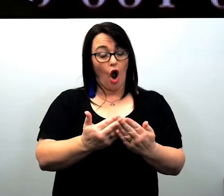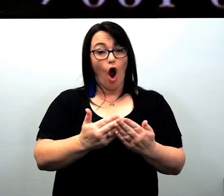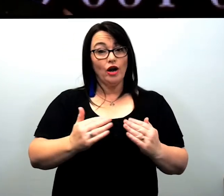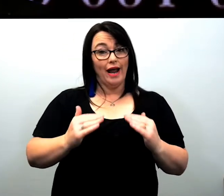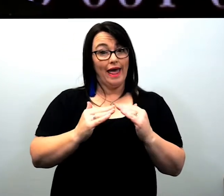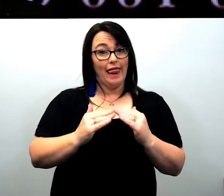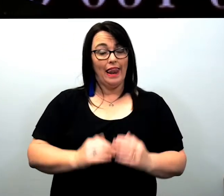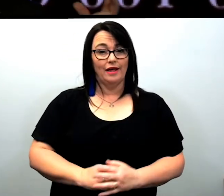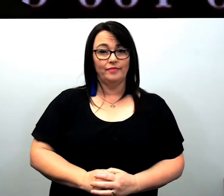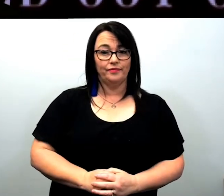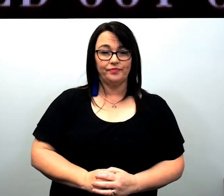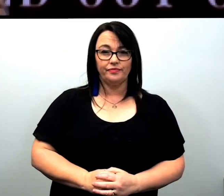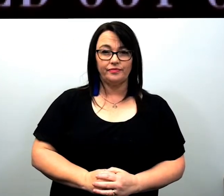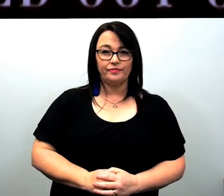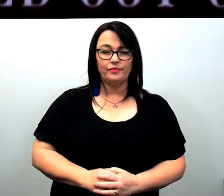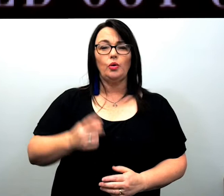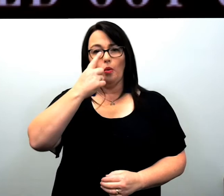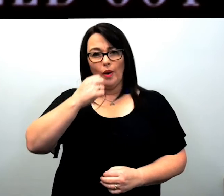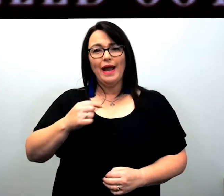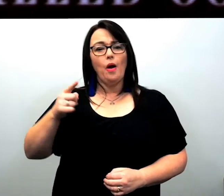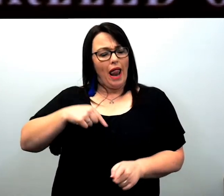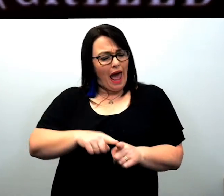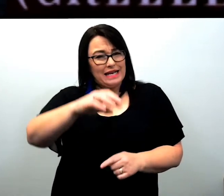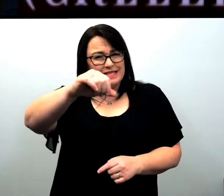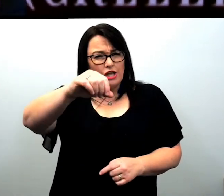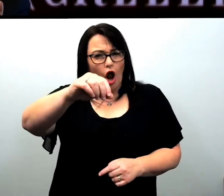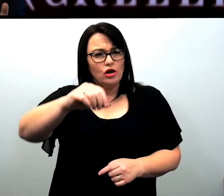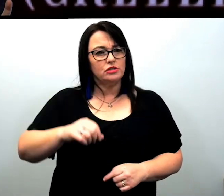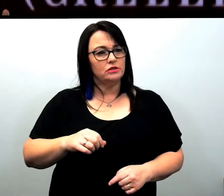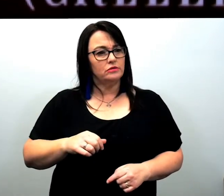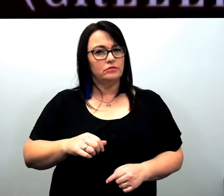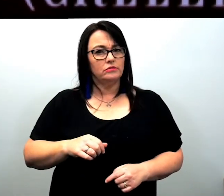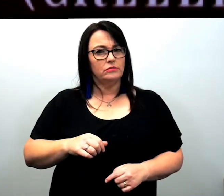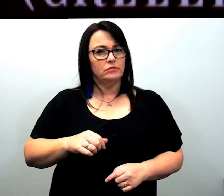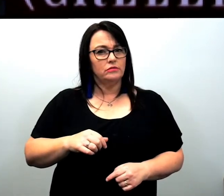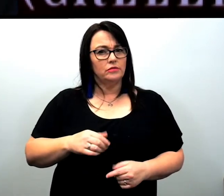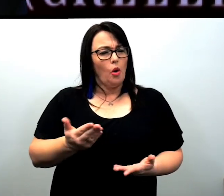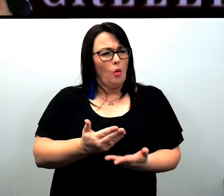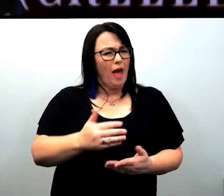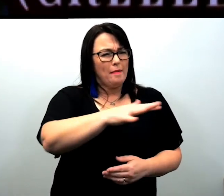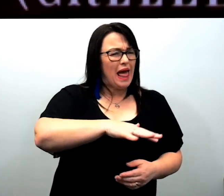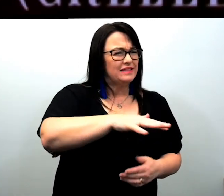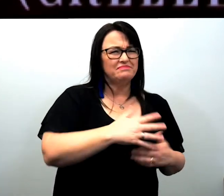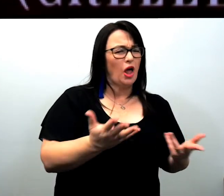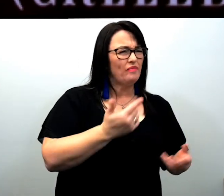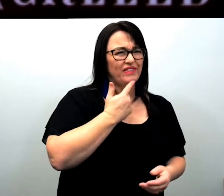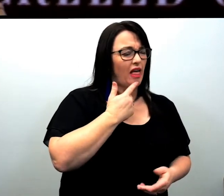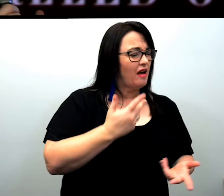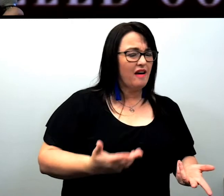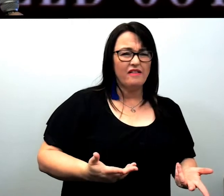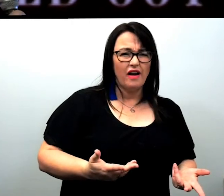kingdom representation of heaven on earth. I've taught this for many, many years. The Bible says we're ambassadors of